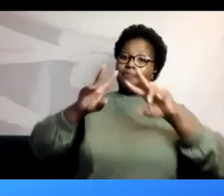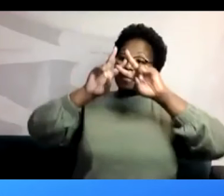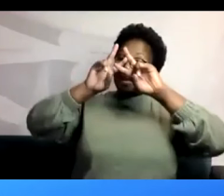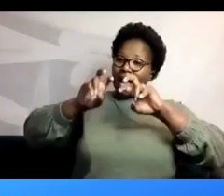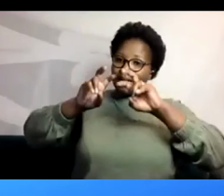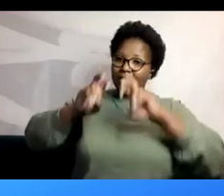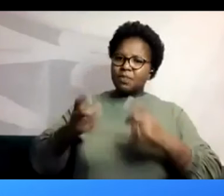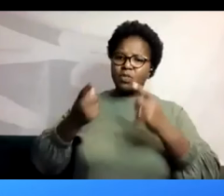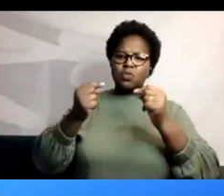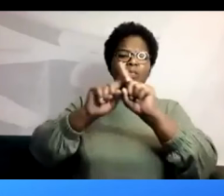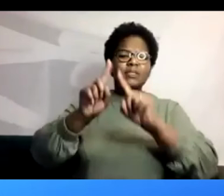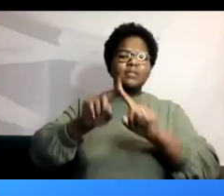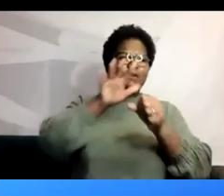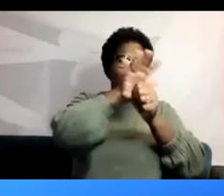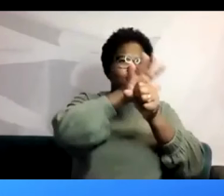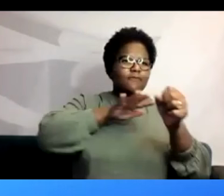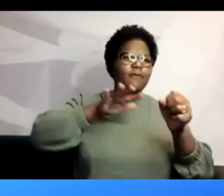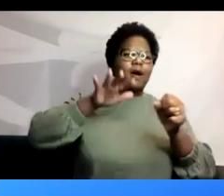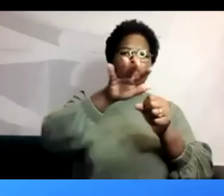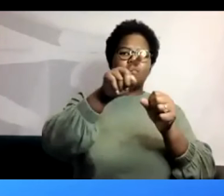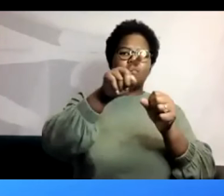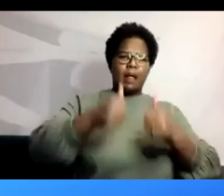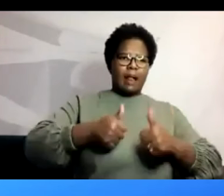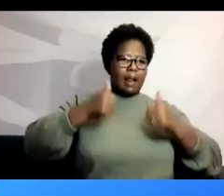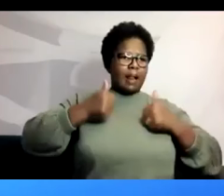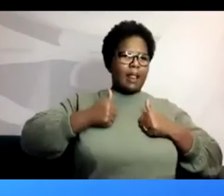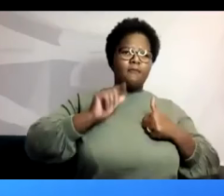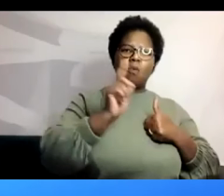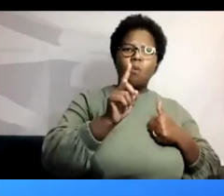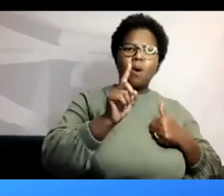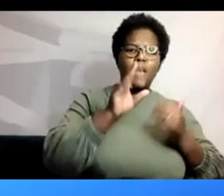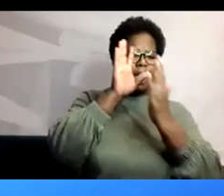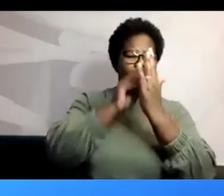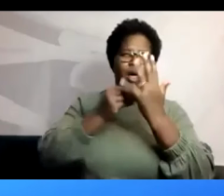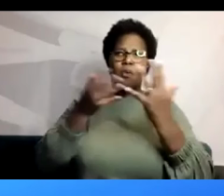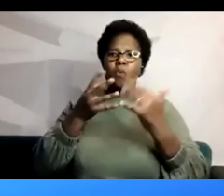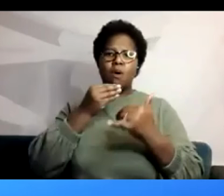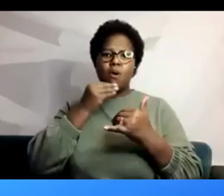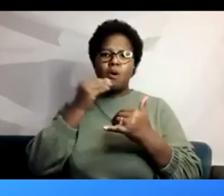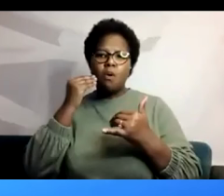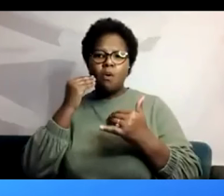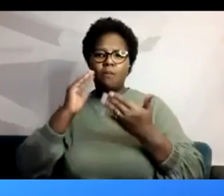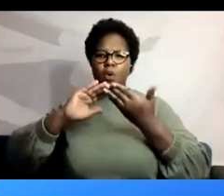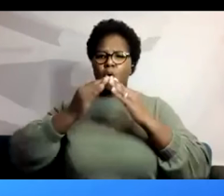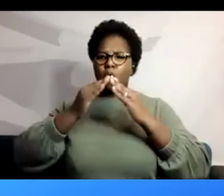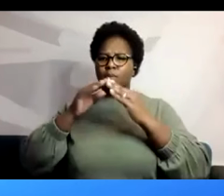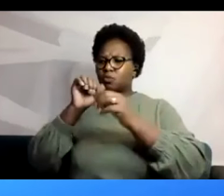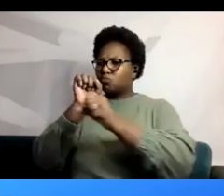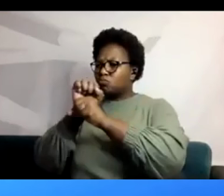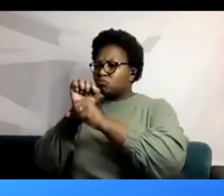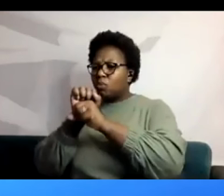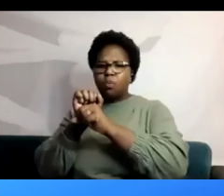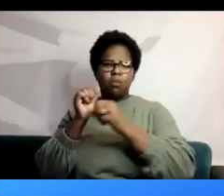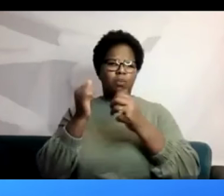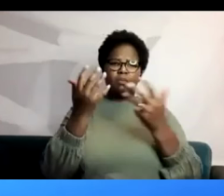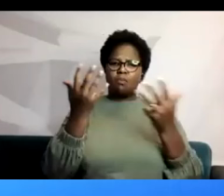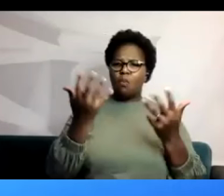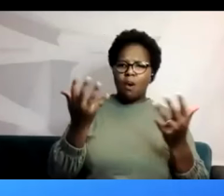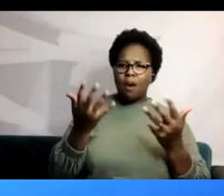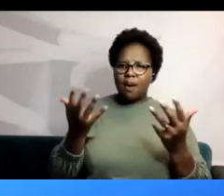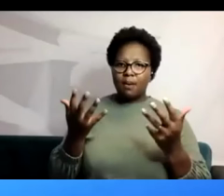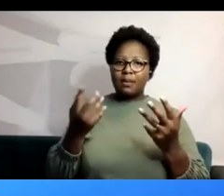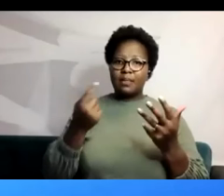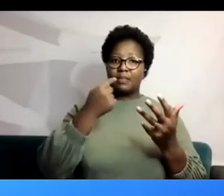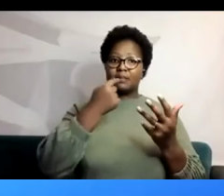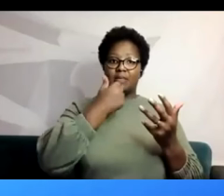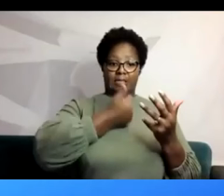where the person lives and learns, at home, the community, school, or work. It helps a person determine the specific tasks the